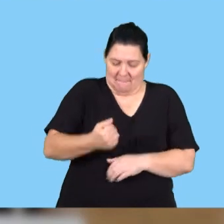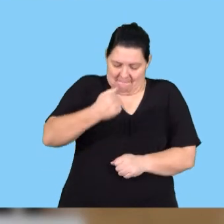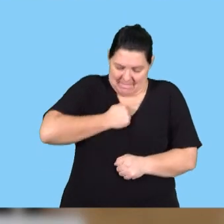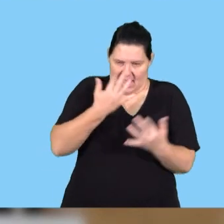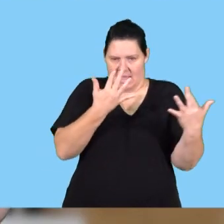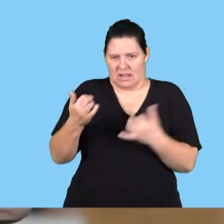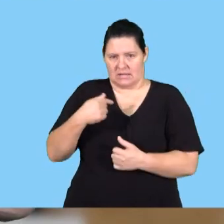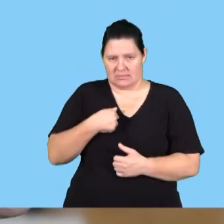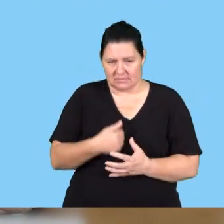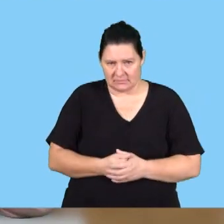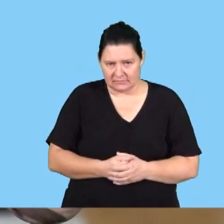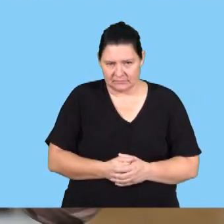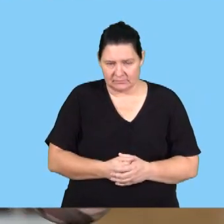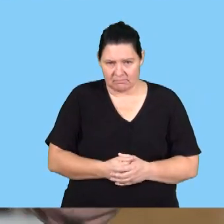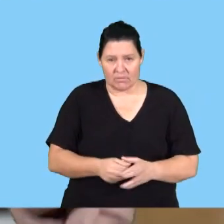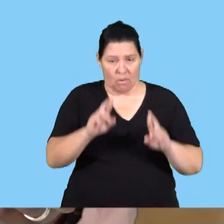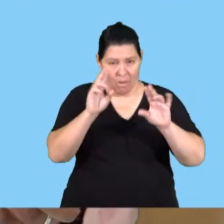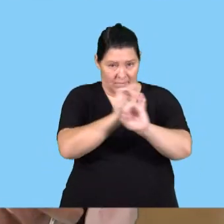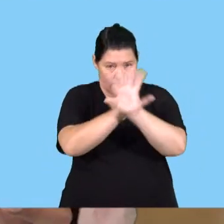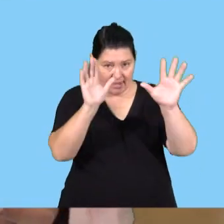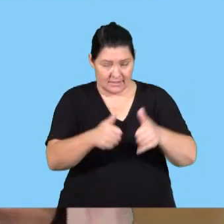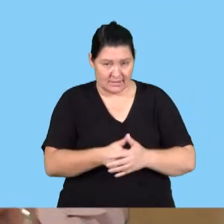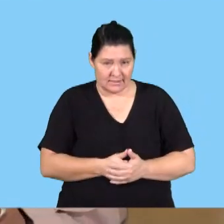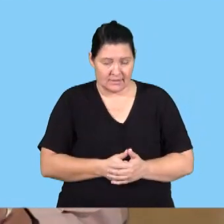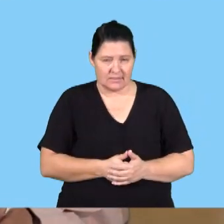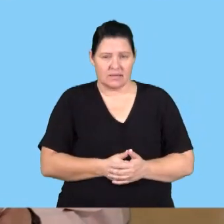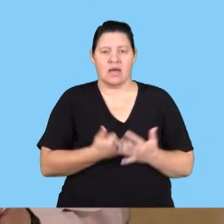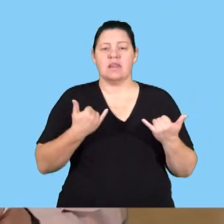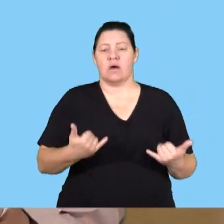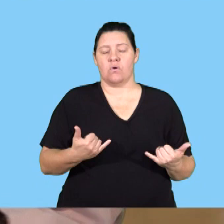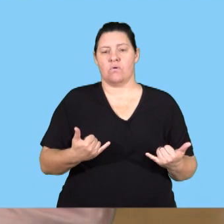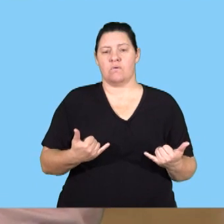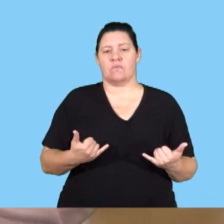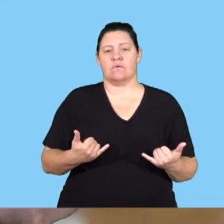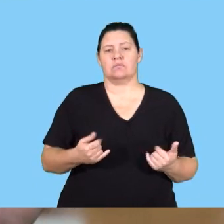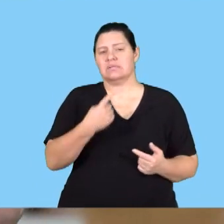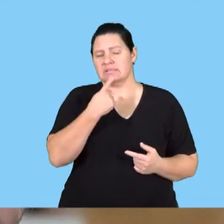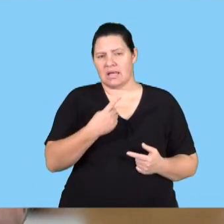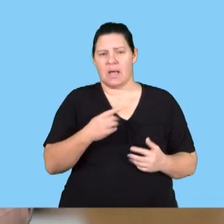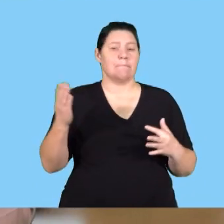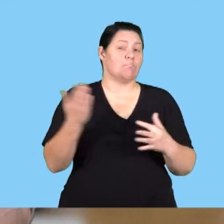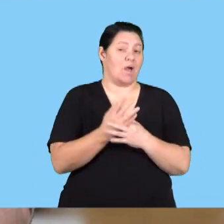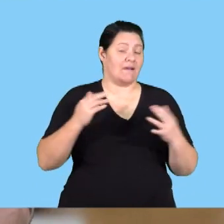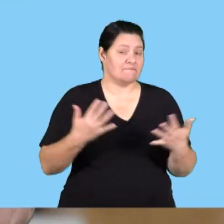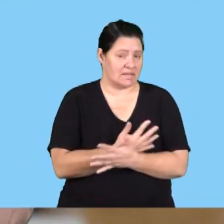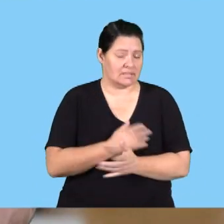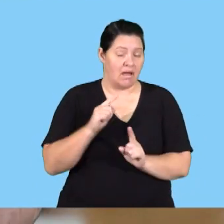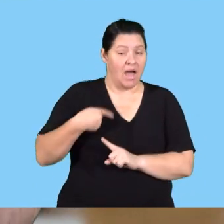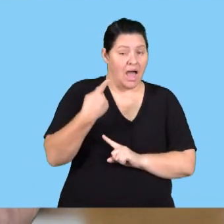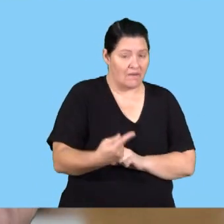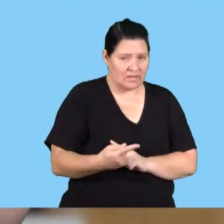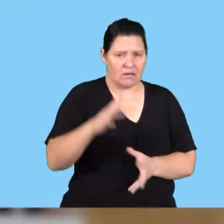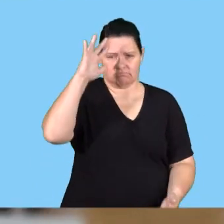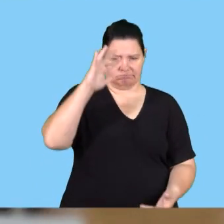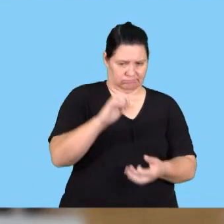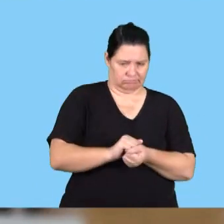your conclusion based on your answer. Guys, I hope that makes sense. All right. I want to say, guys, let's take a quick